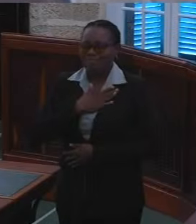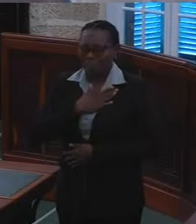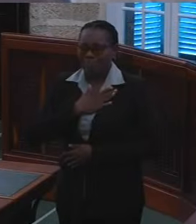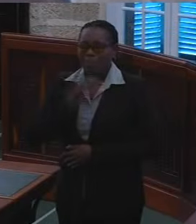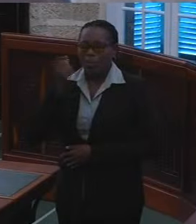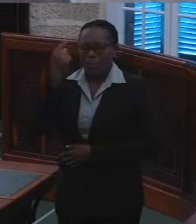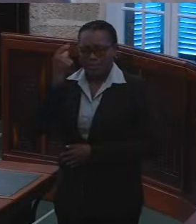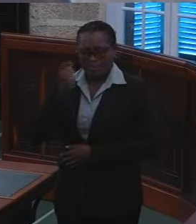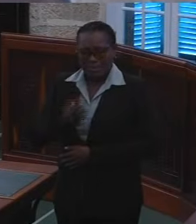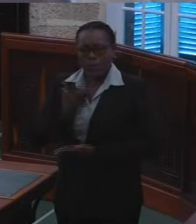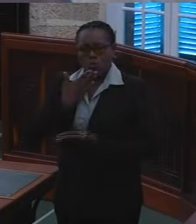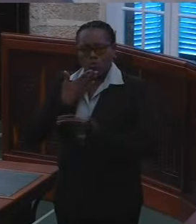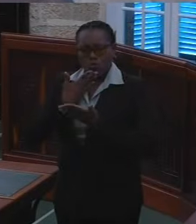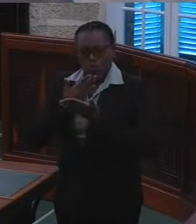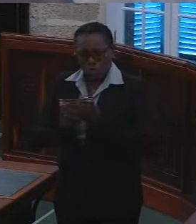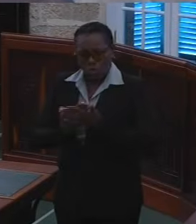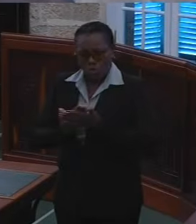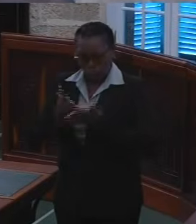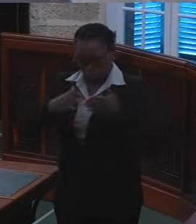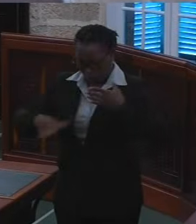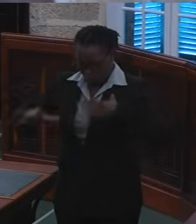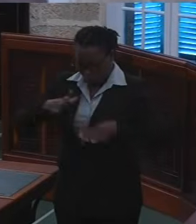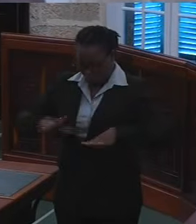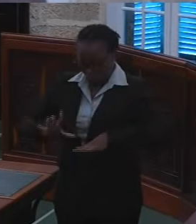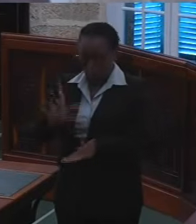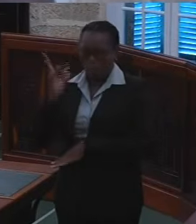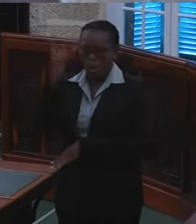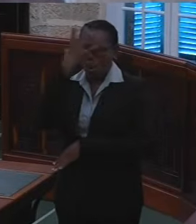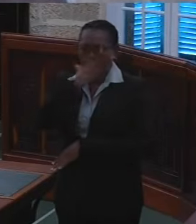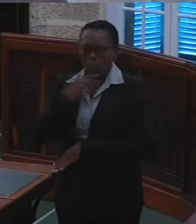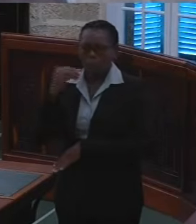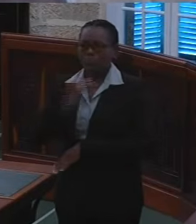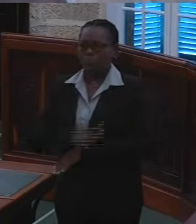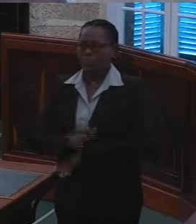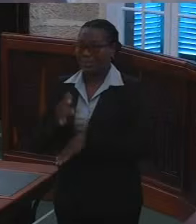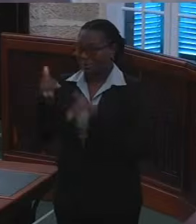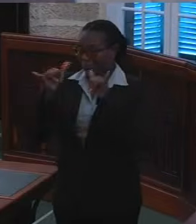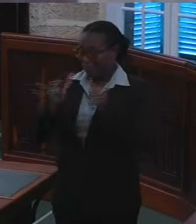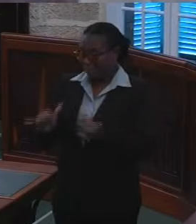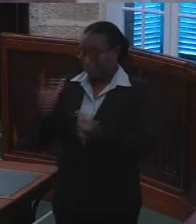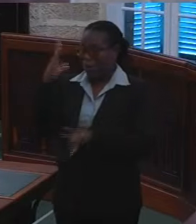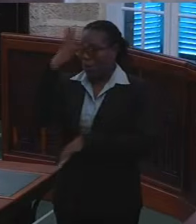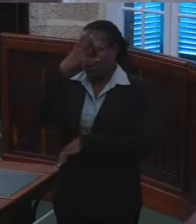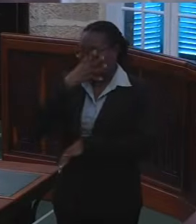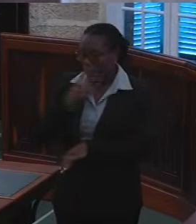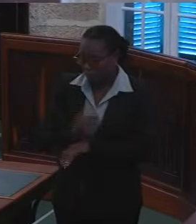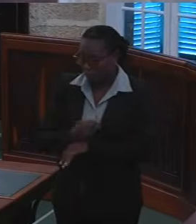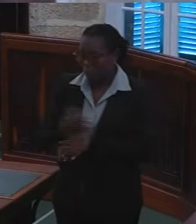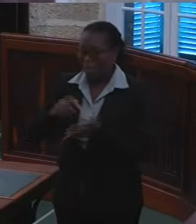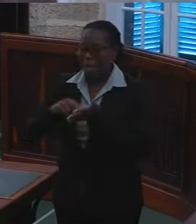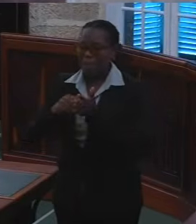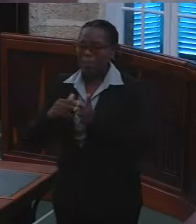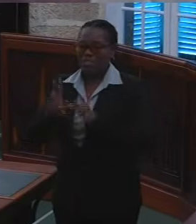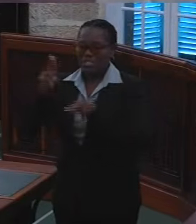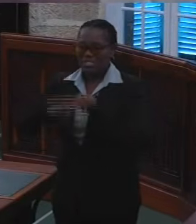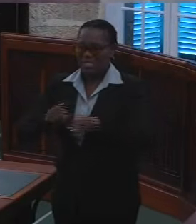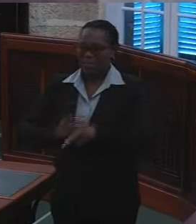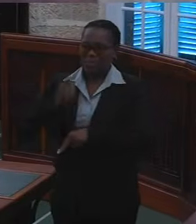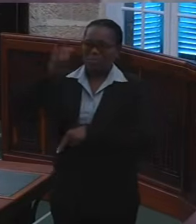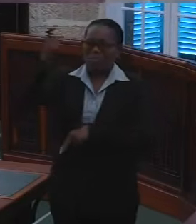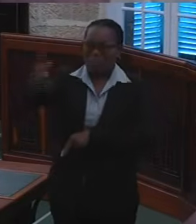of dressing and looking beautiful. And she still looks beautiful, albeit that she's a little further from me than before. Mr. Speaker,